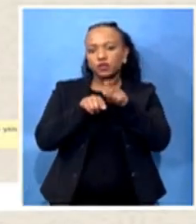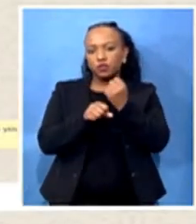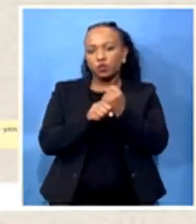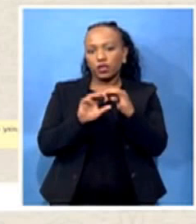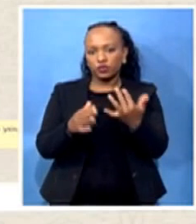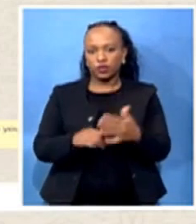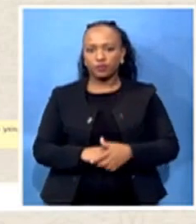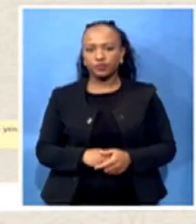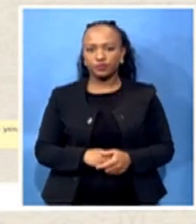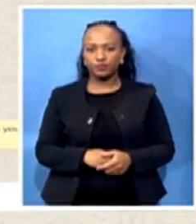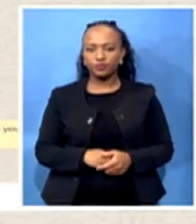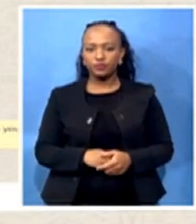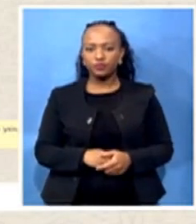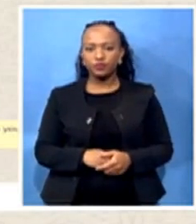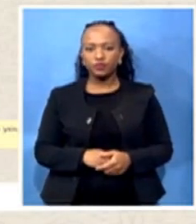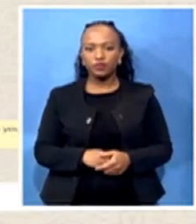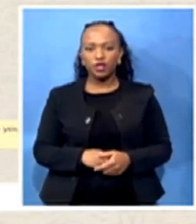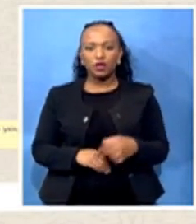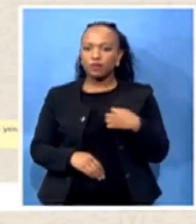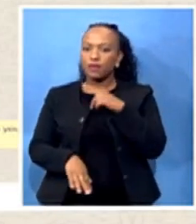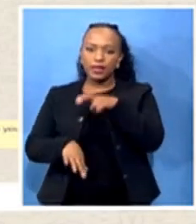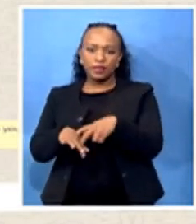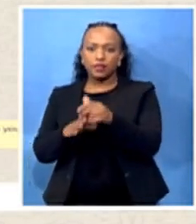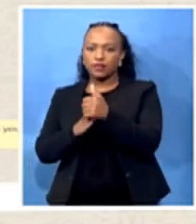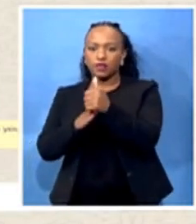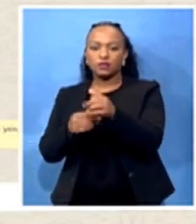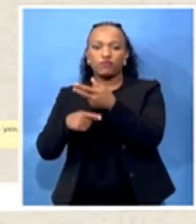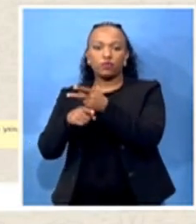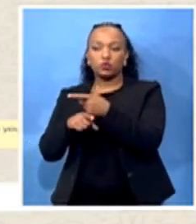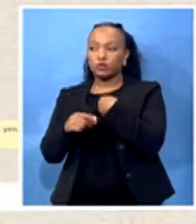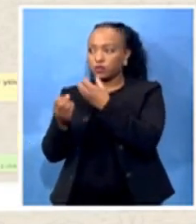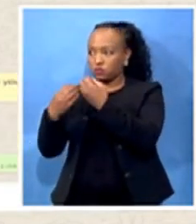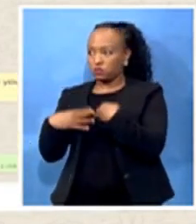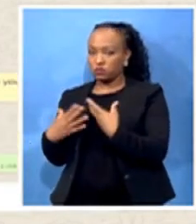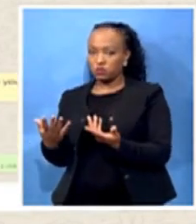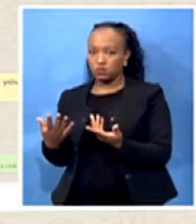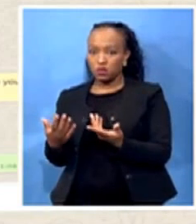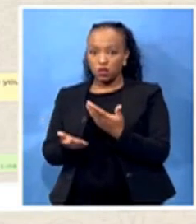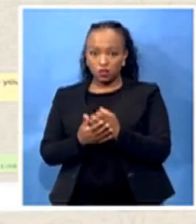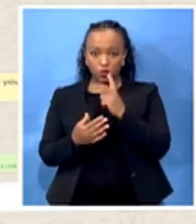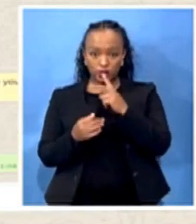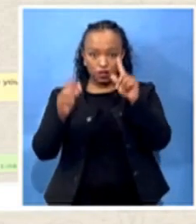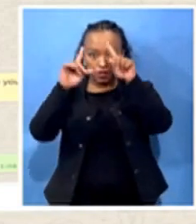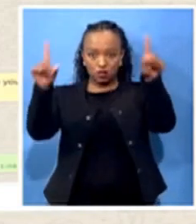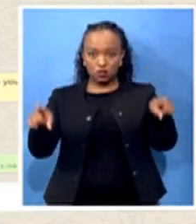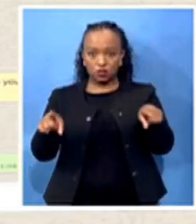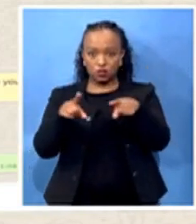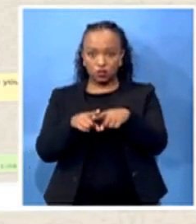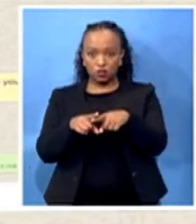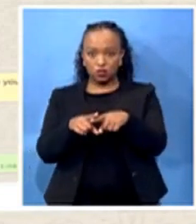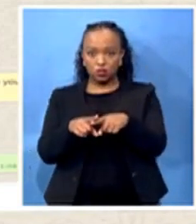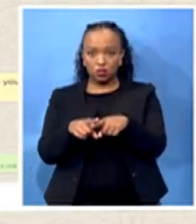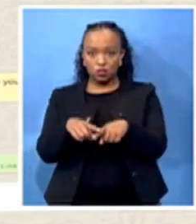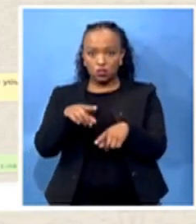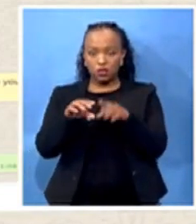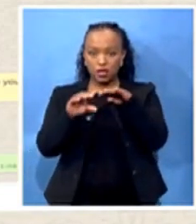direction here from our producers. I don't know if you can see the screen there. The producers are going in, putting